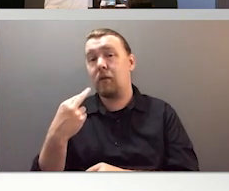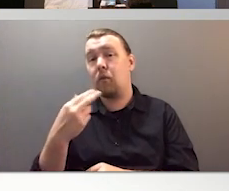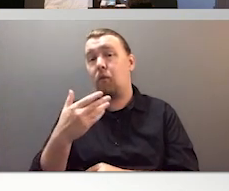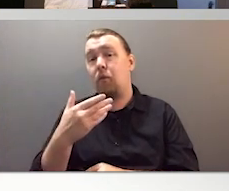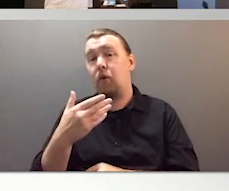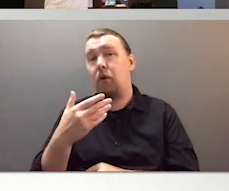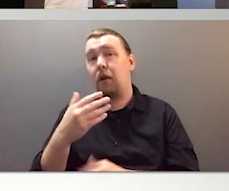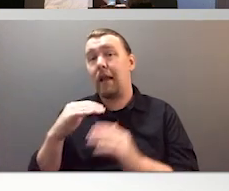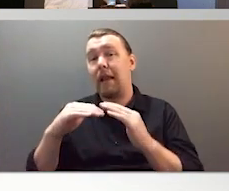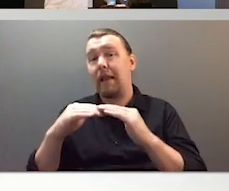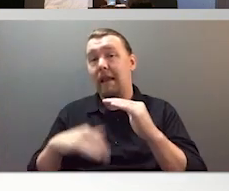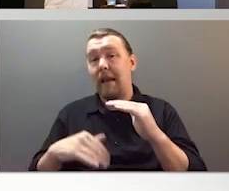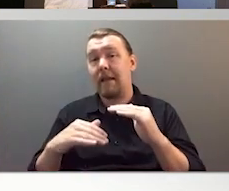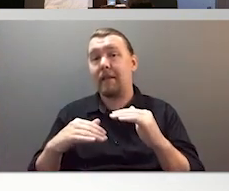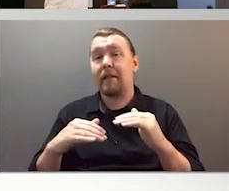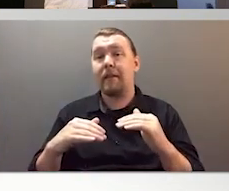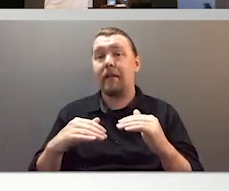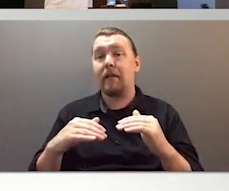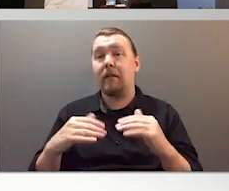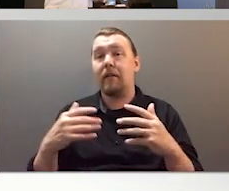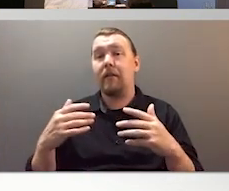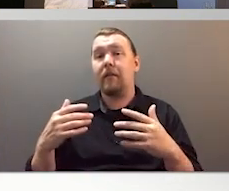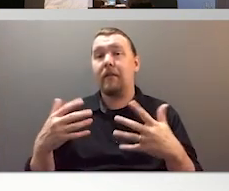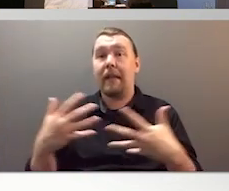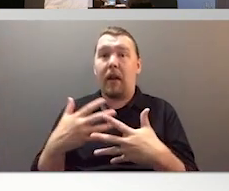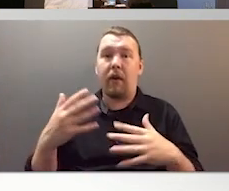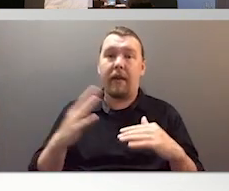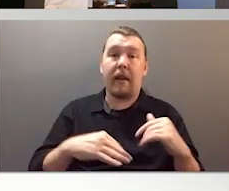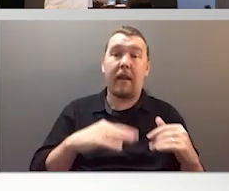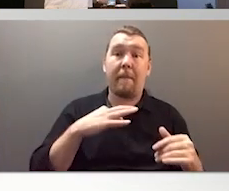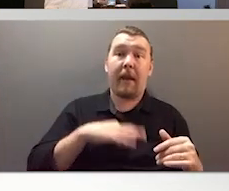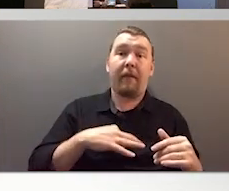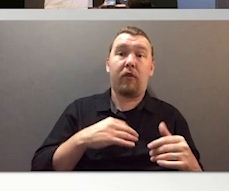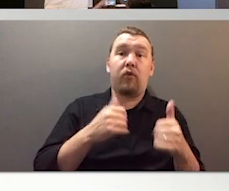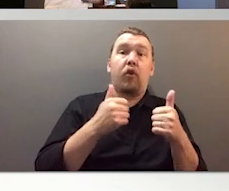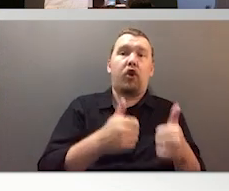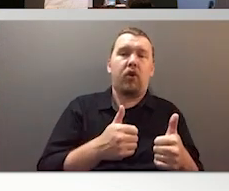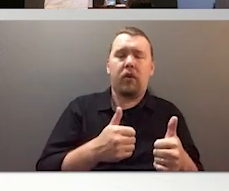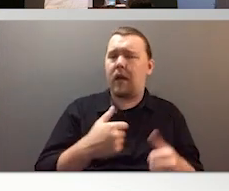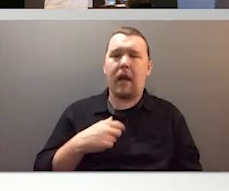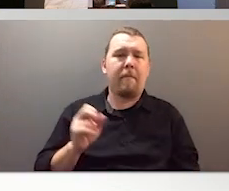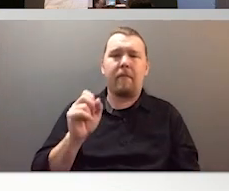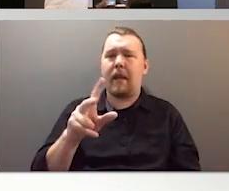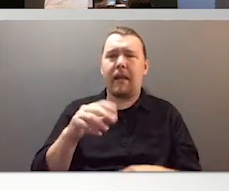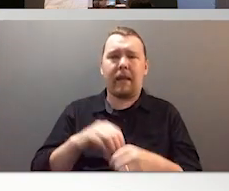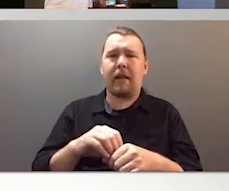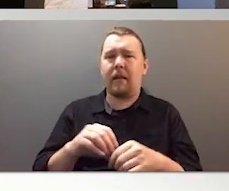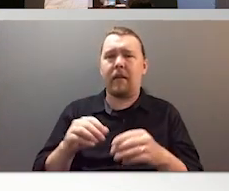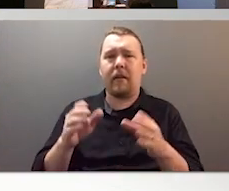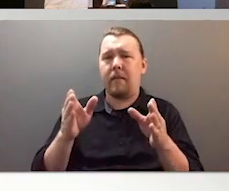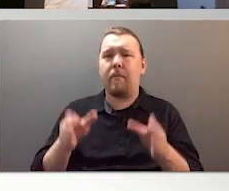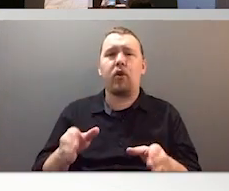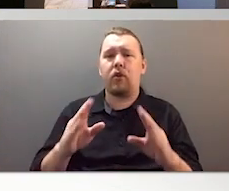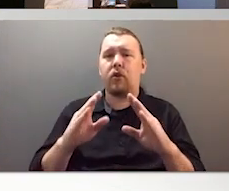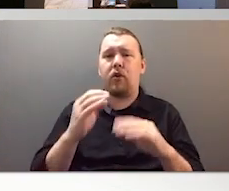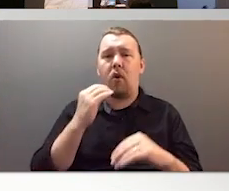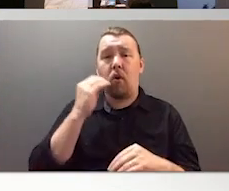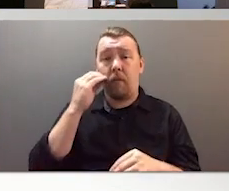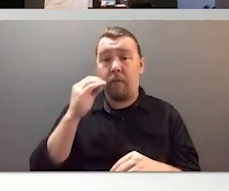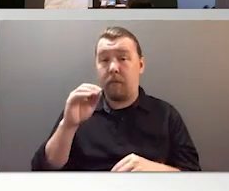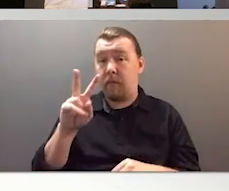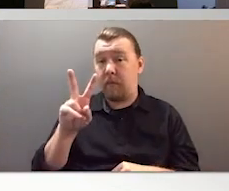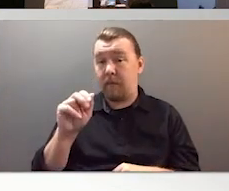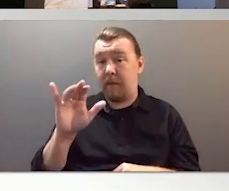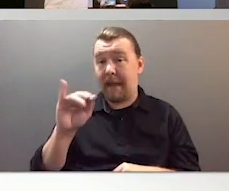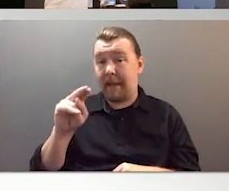when vaccines rolled out and I got clearance from my doctor, I was fully vaccinated. So, you know,